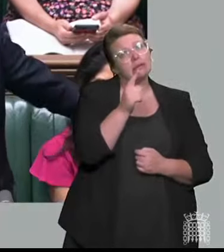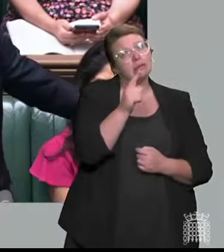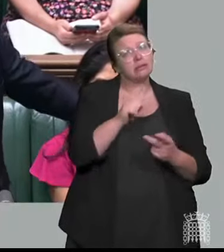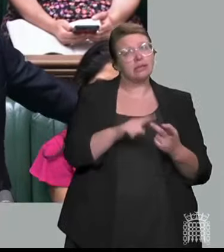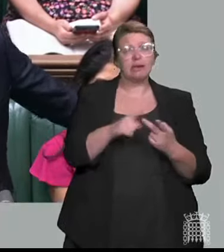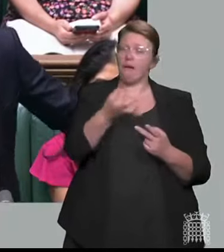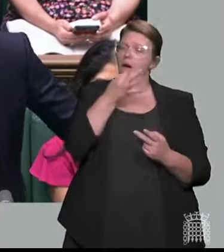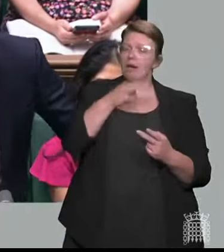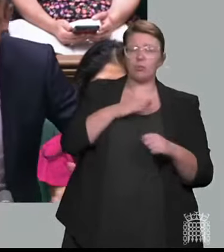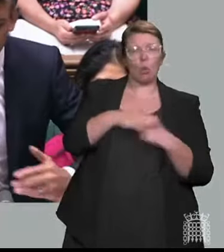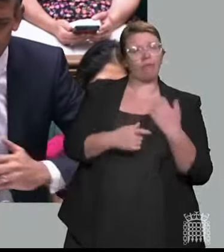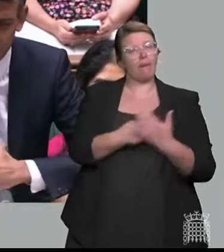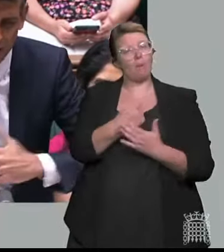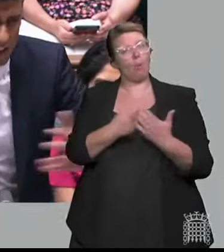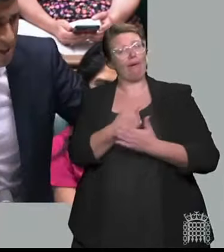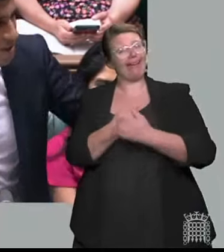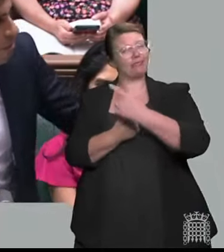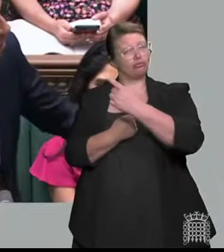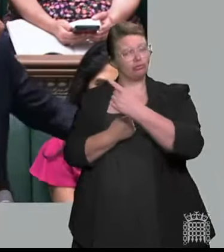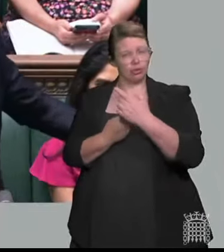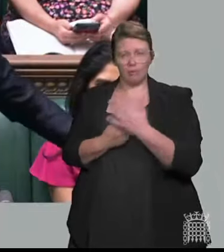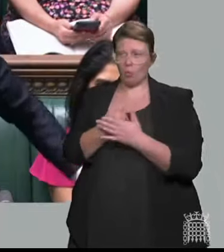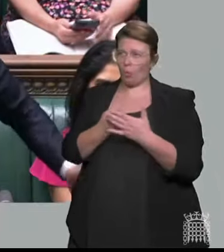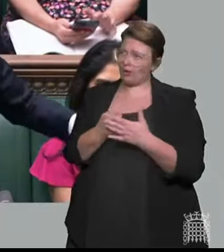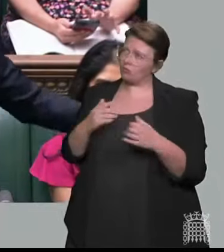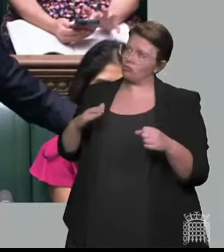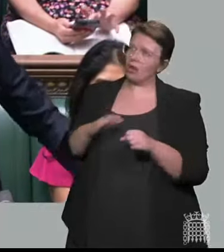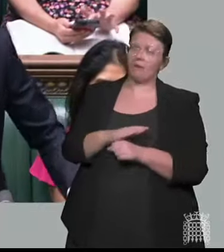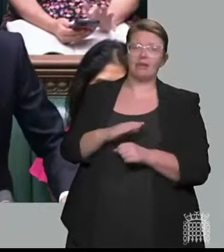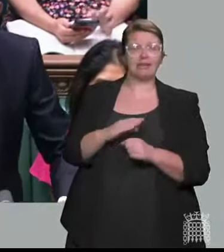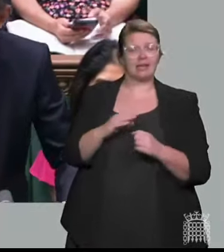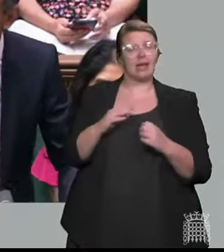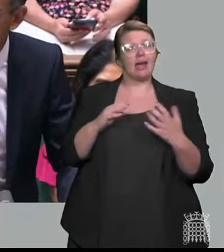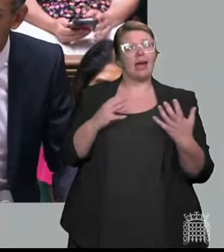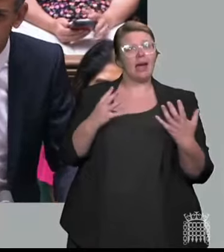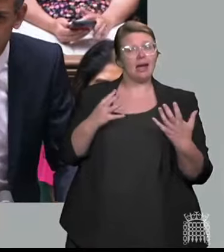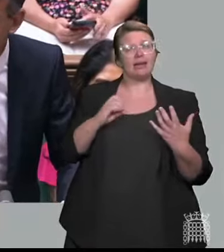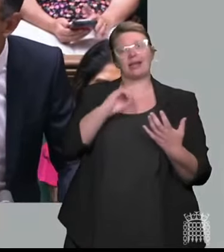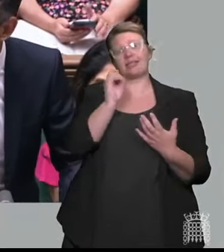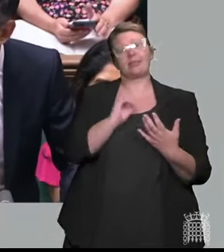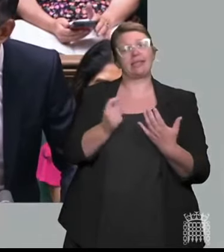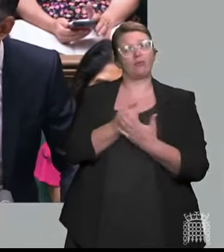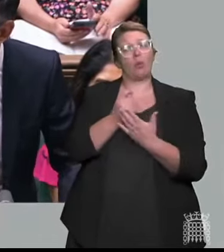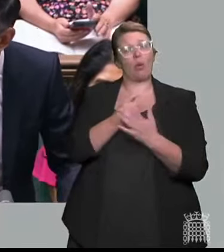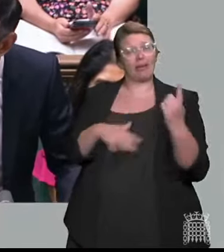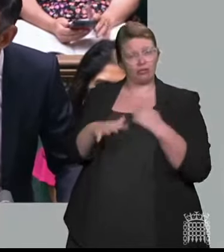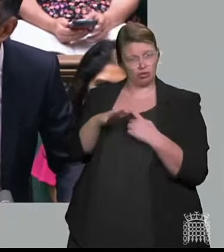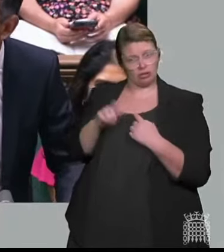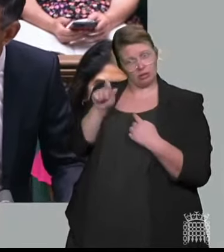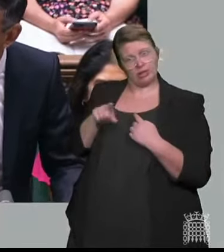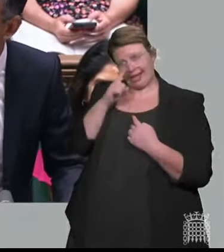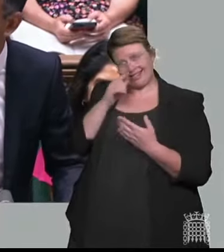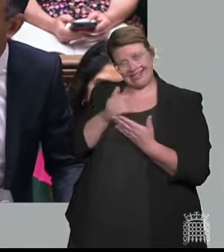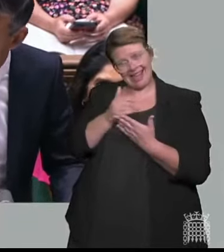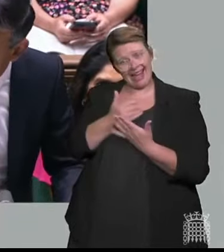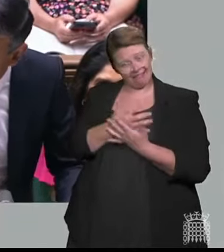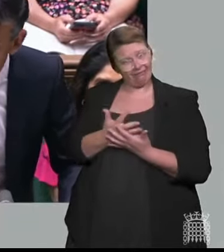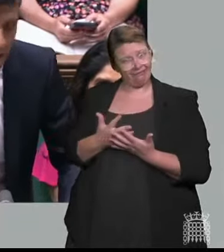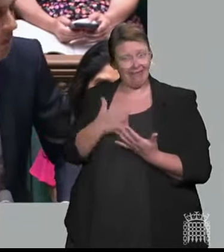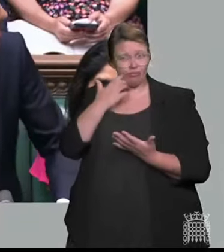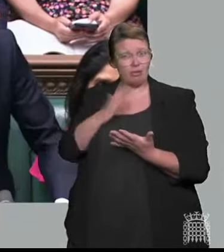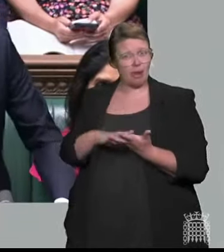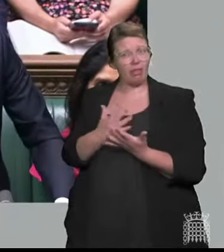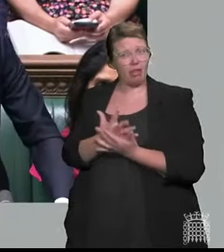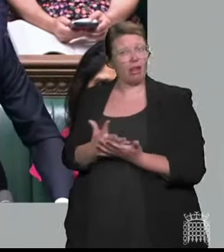Speaker. The Chancellor's Mortgage Charter covers 90% of the mortgage market and ensures that a typical mortgage holder can save hundreds of pounds a